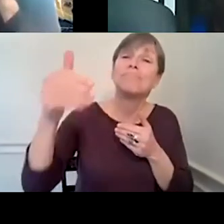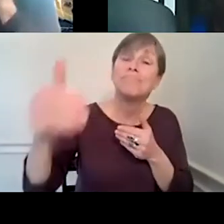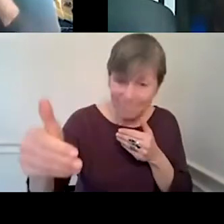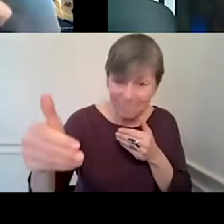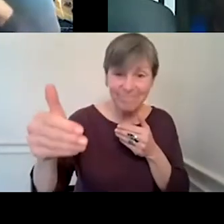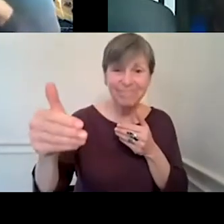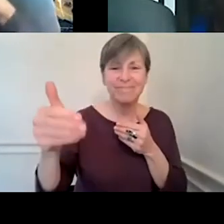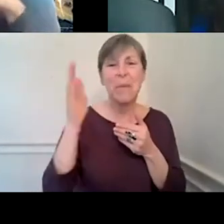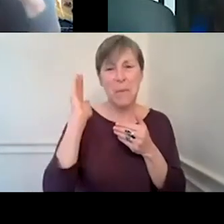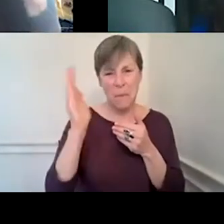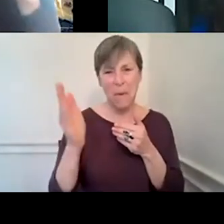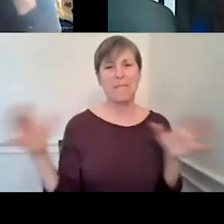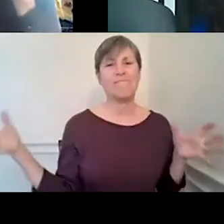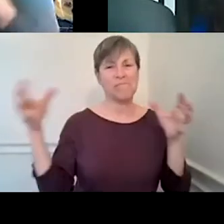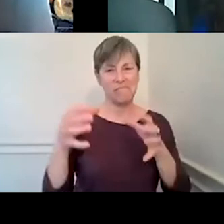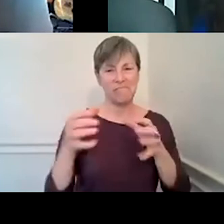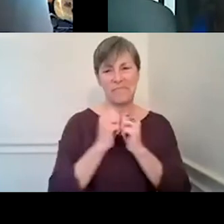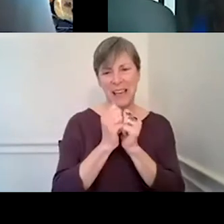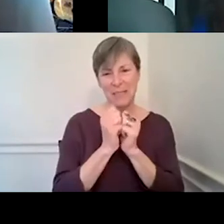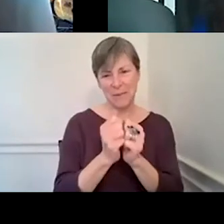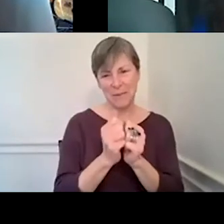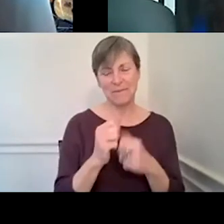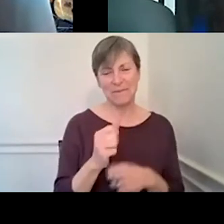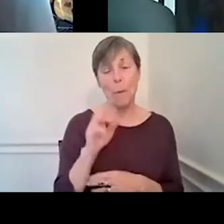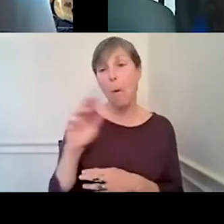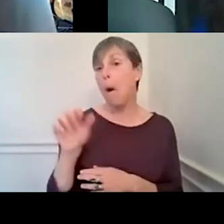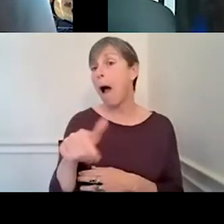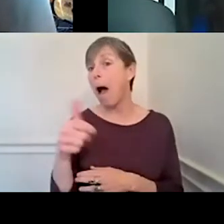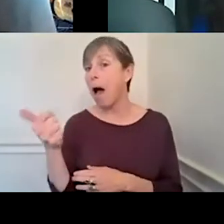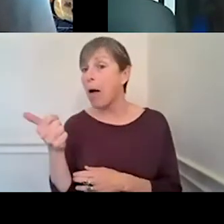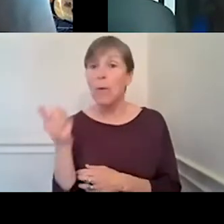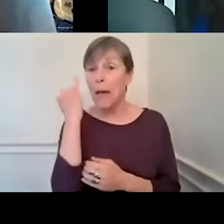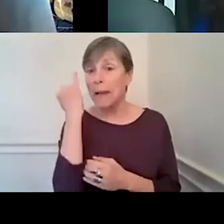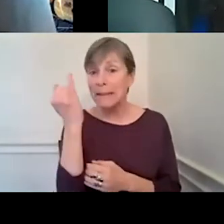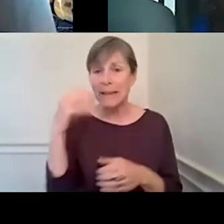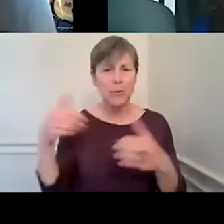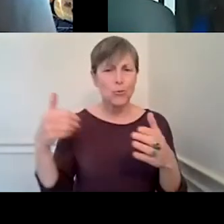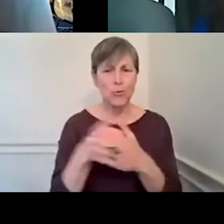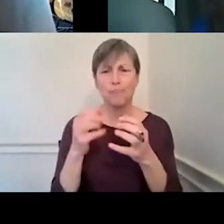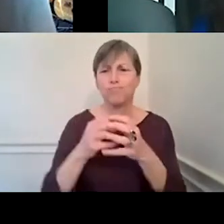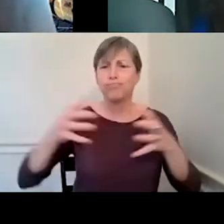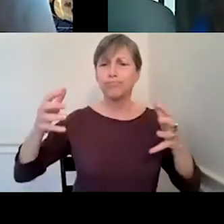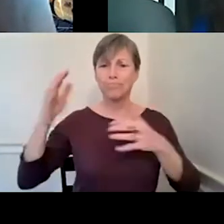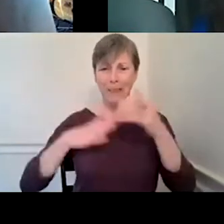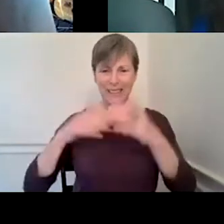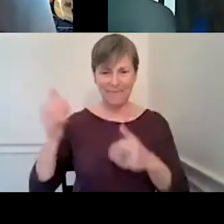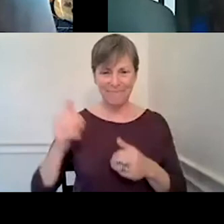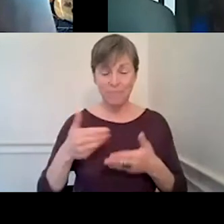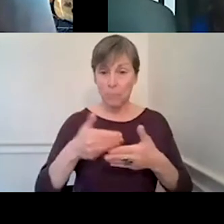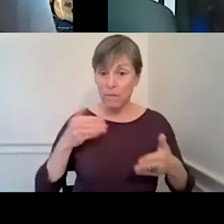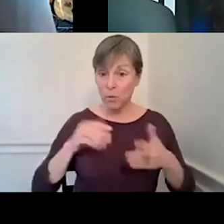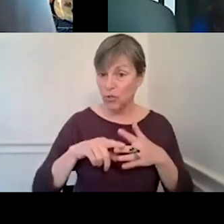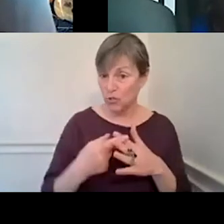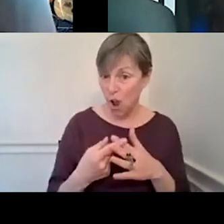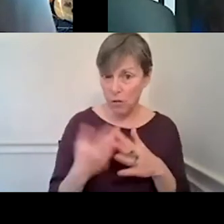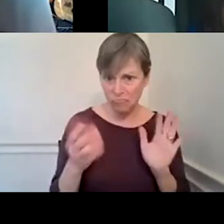we will be able to do that or something similar in our newly expanded building. Before we start, I just want to make one note. I